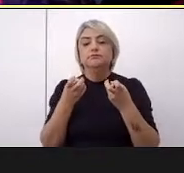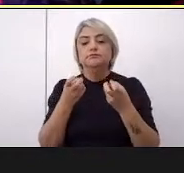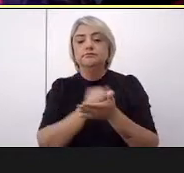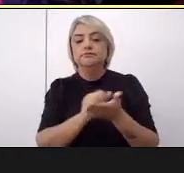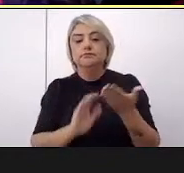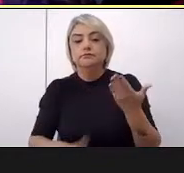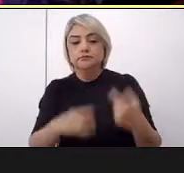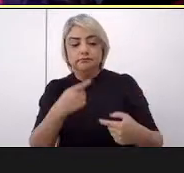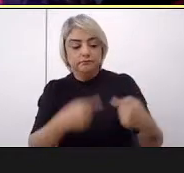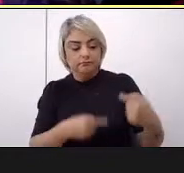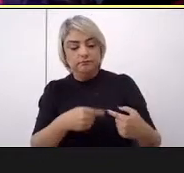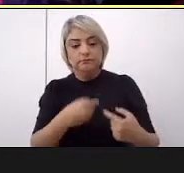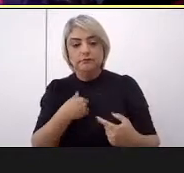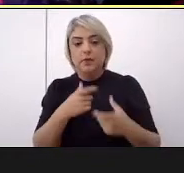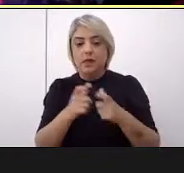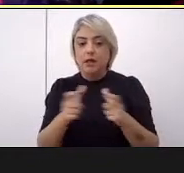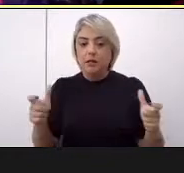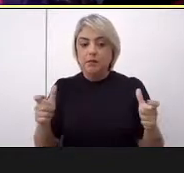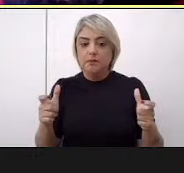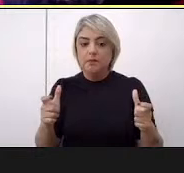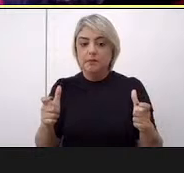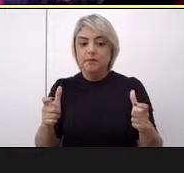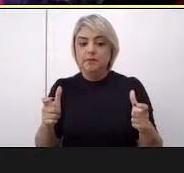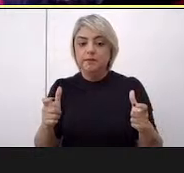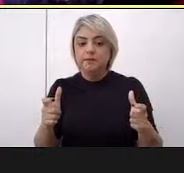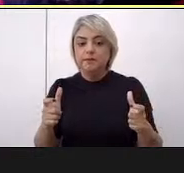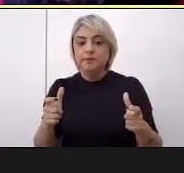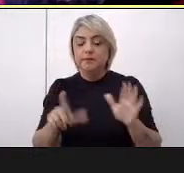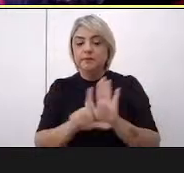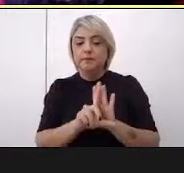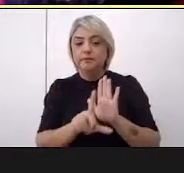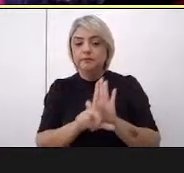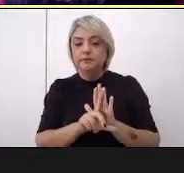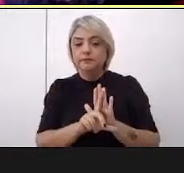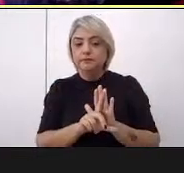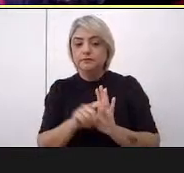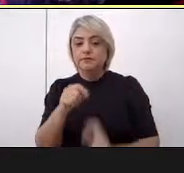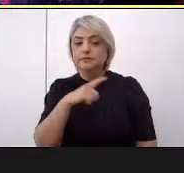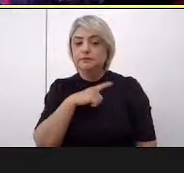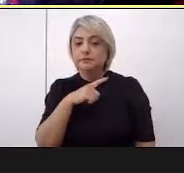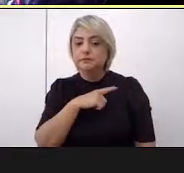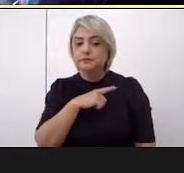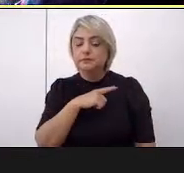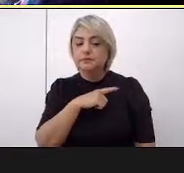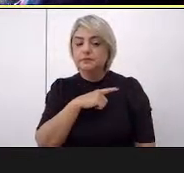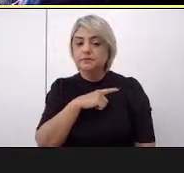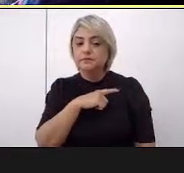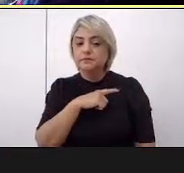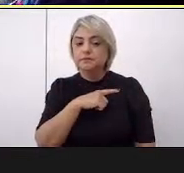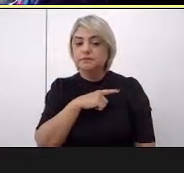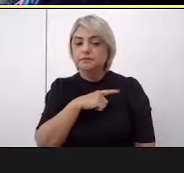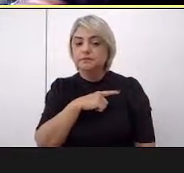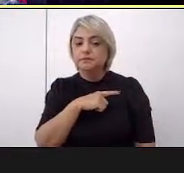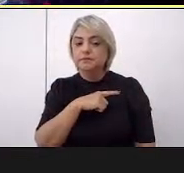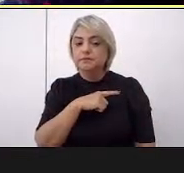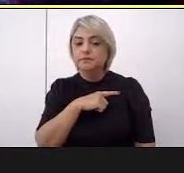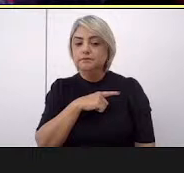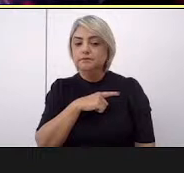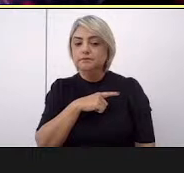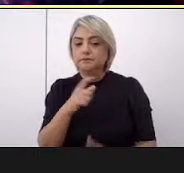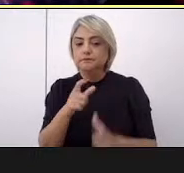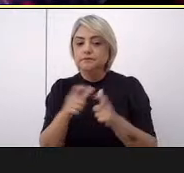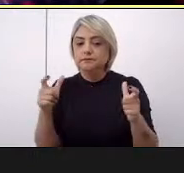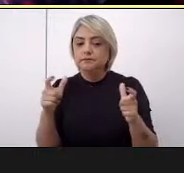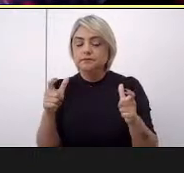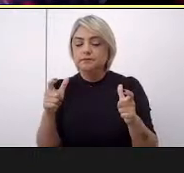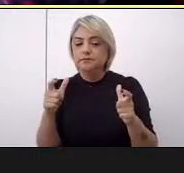The law is seen as an essential component of the institutional environment of public action.